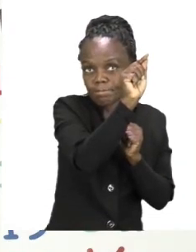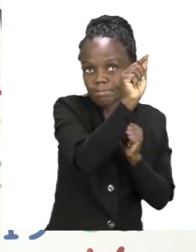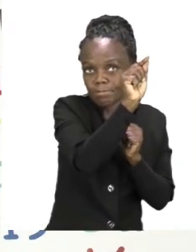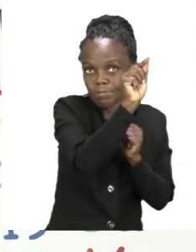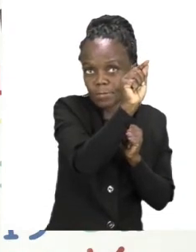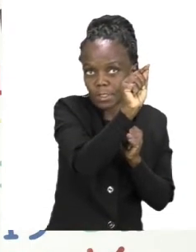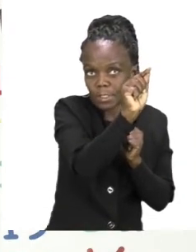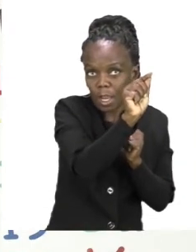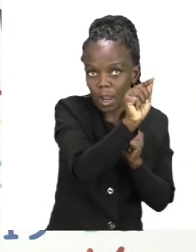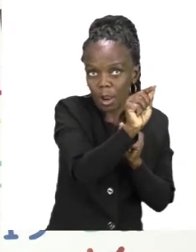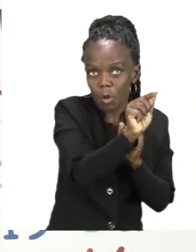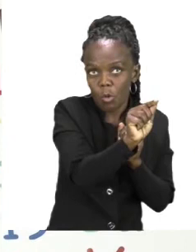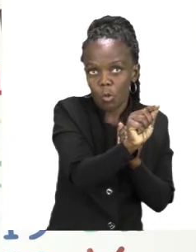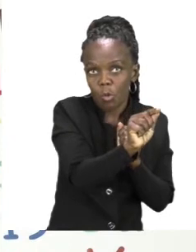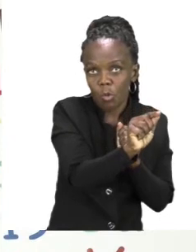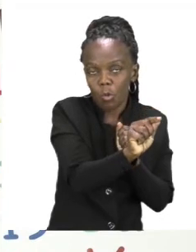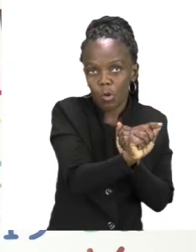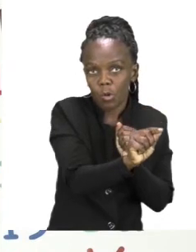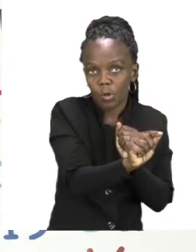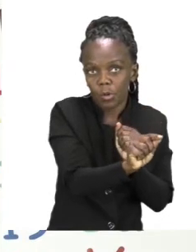go down.